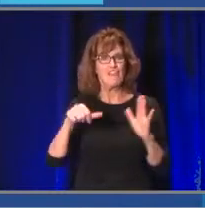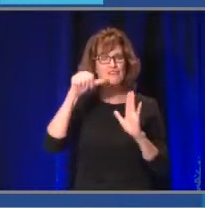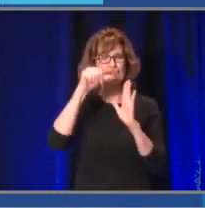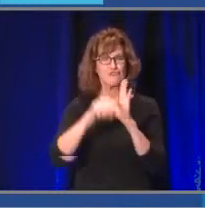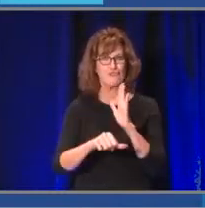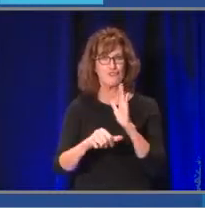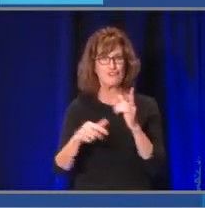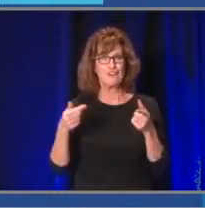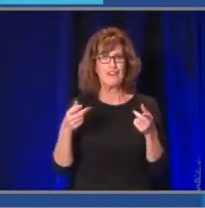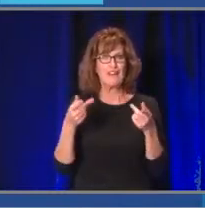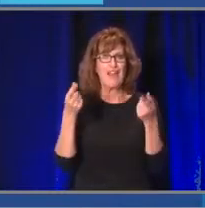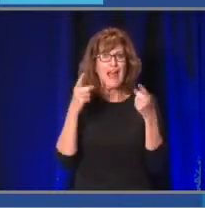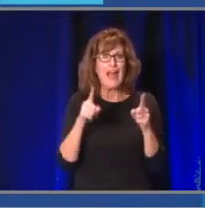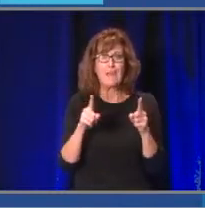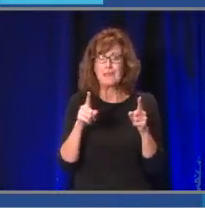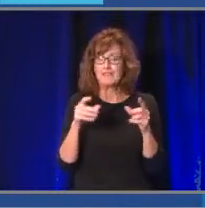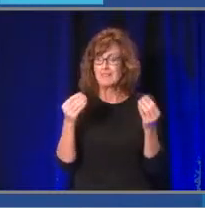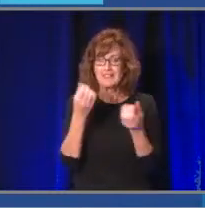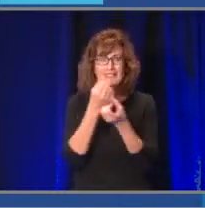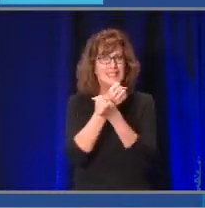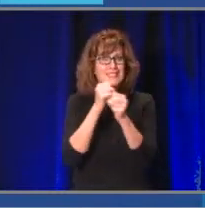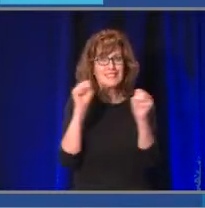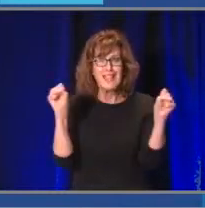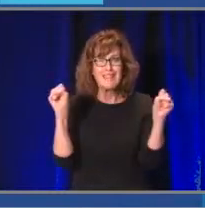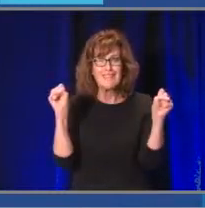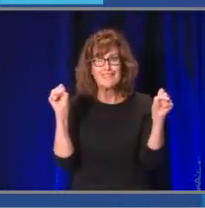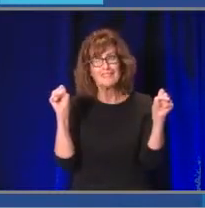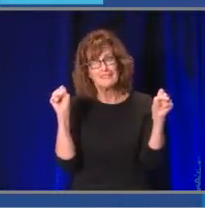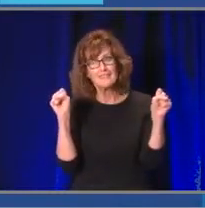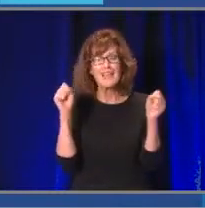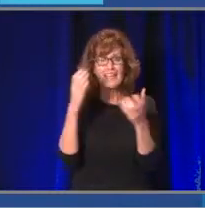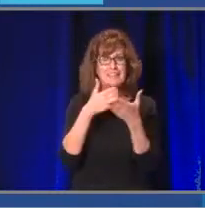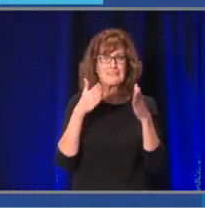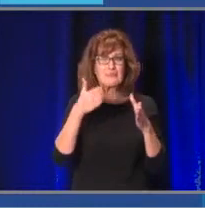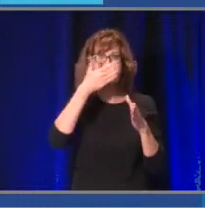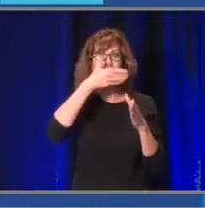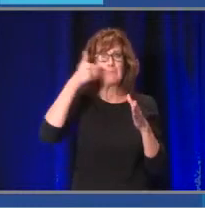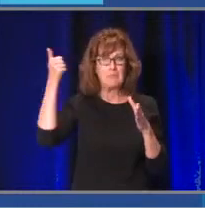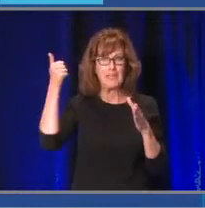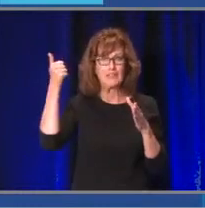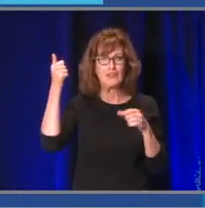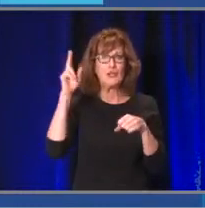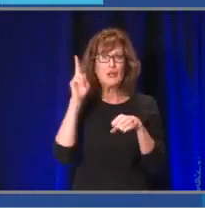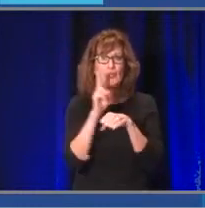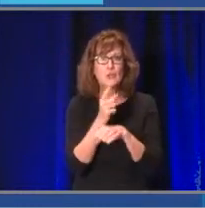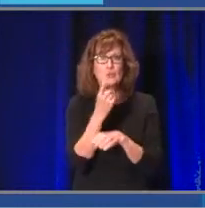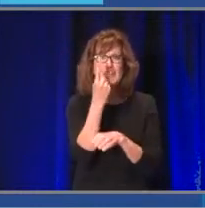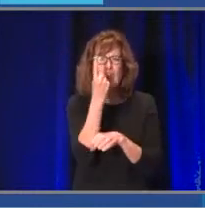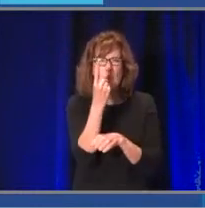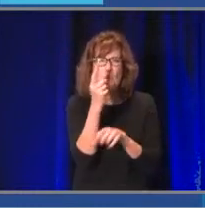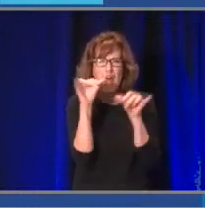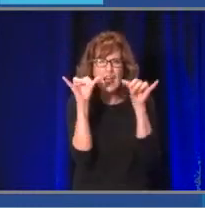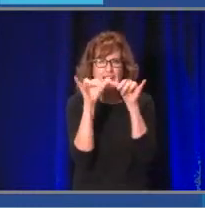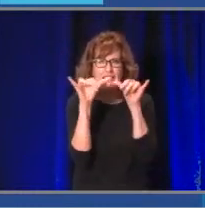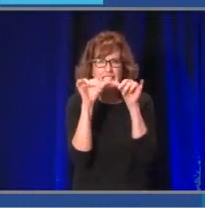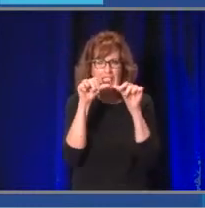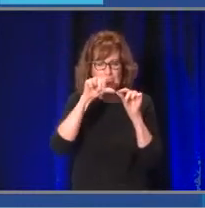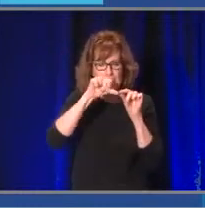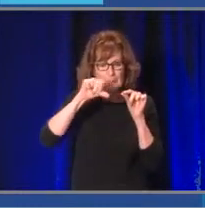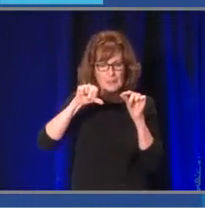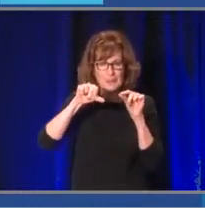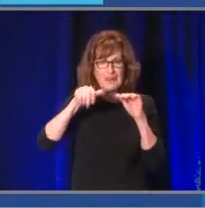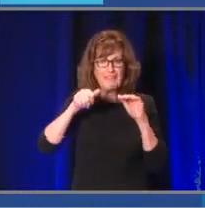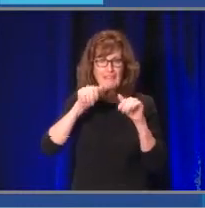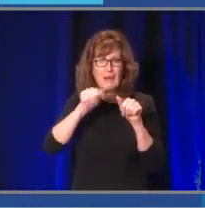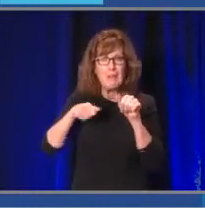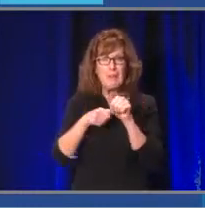operation as safely and in some ways better by doing this through just a 1-inch incision hidden in the belly